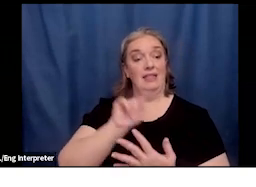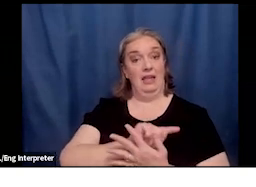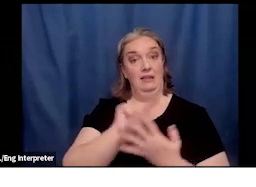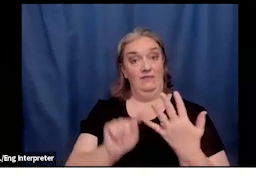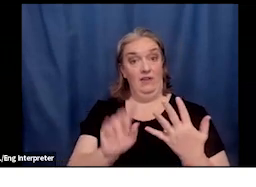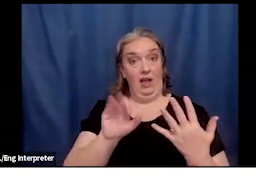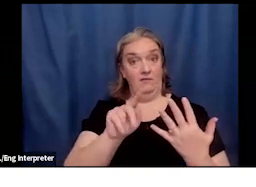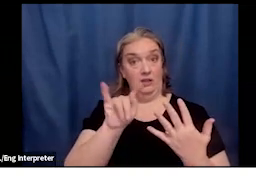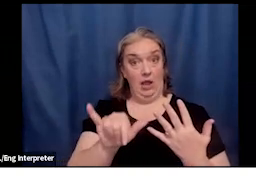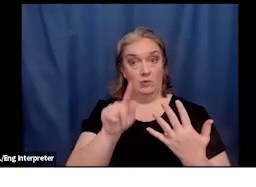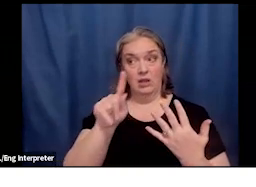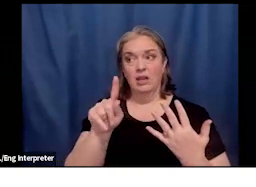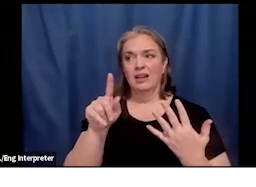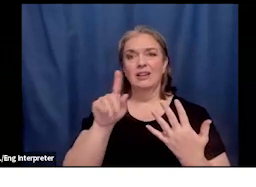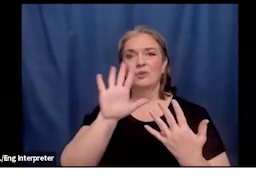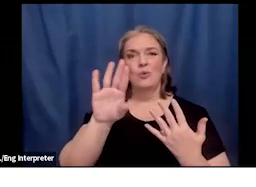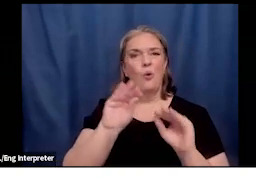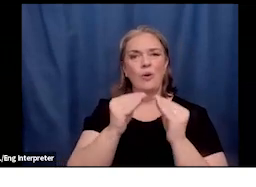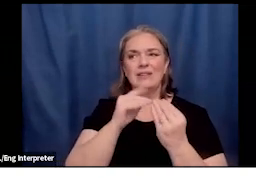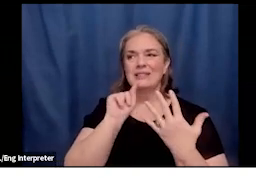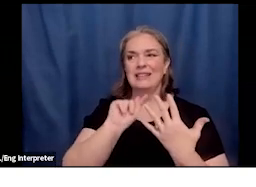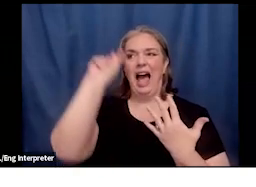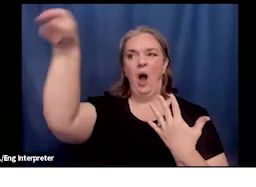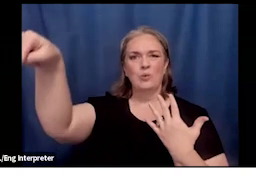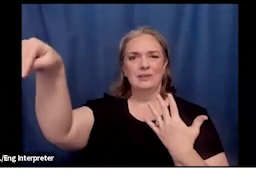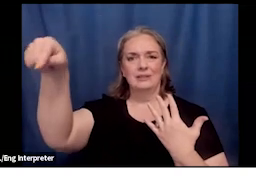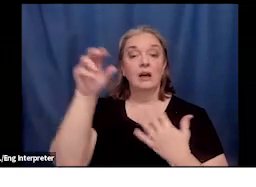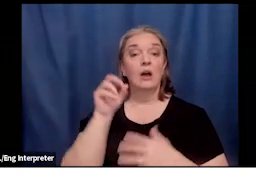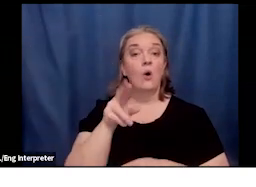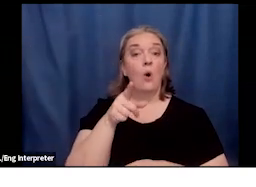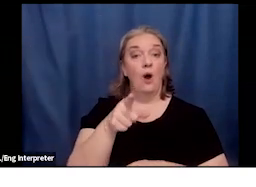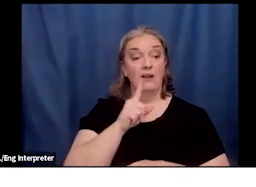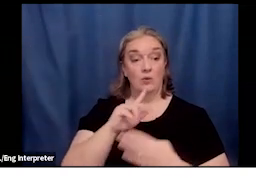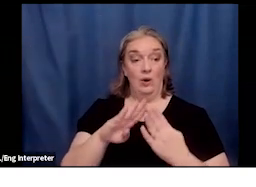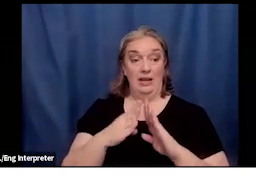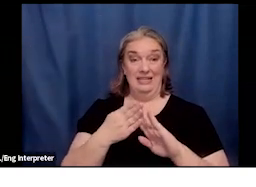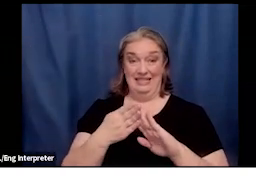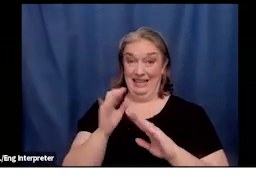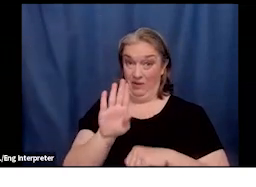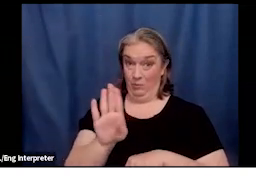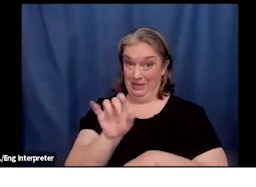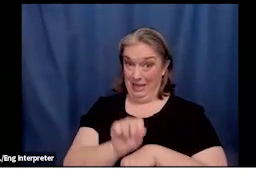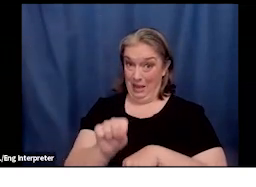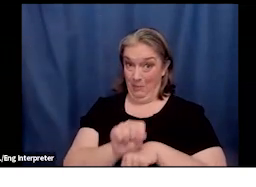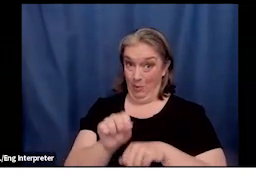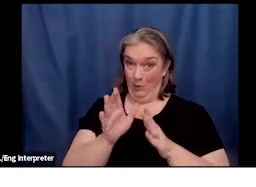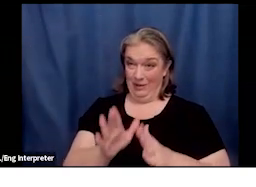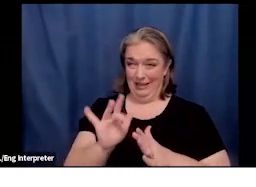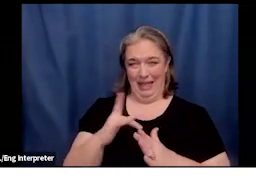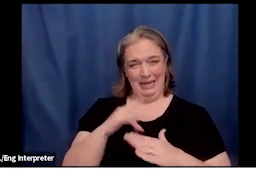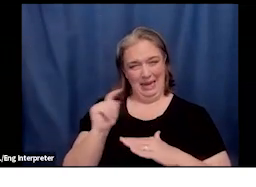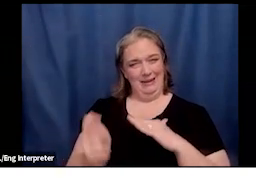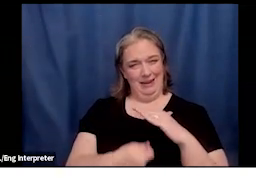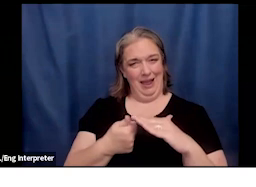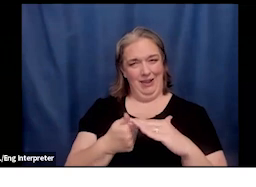of counties, and or if you are a City of Boise employee proposing a project that would otherwise fall within your